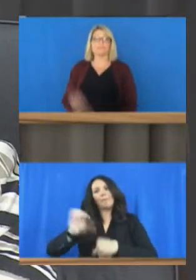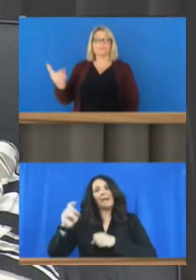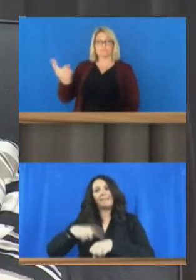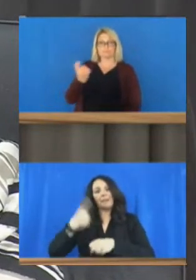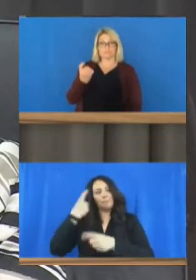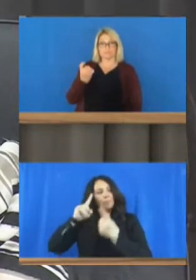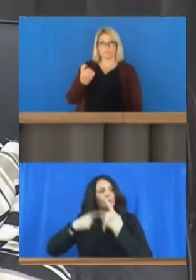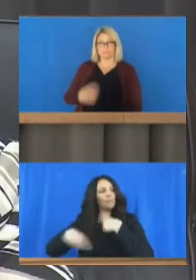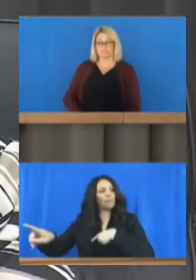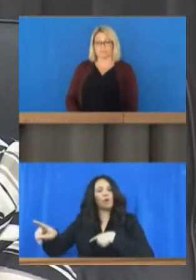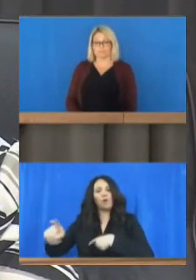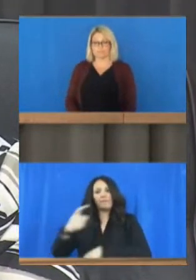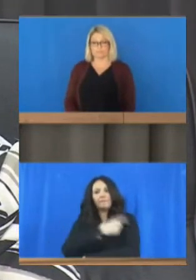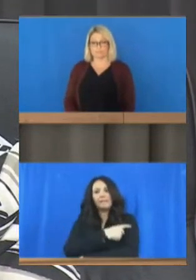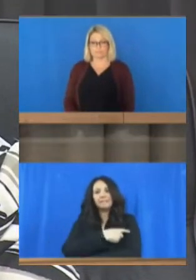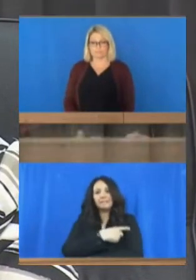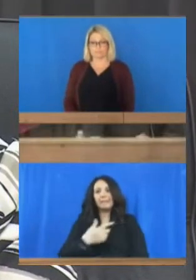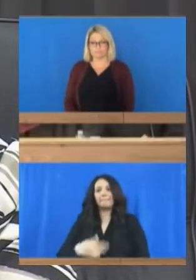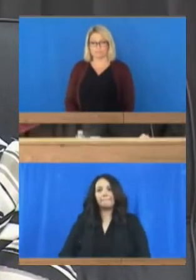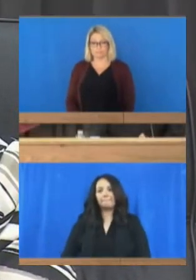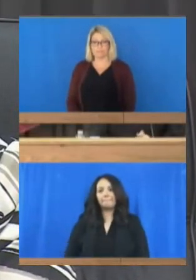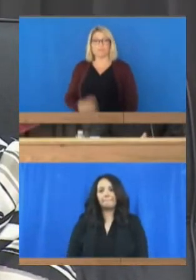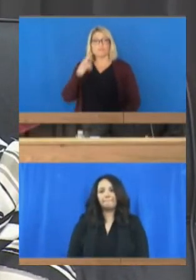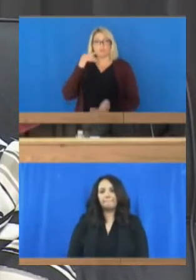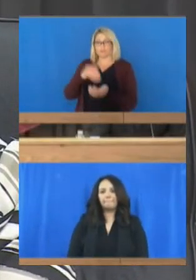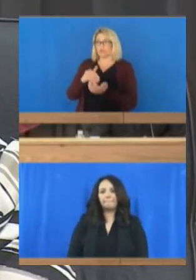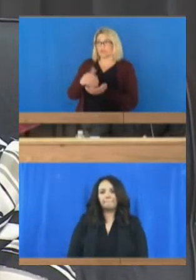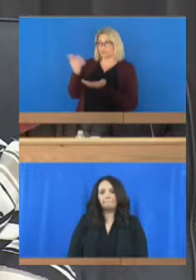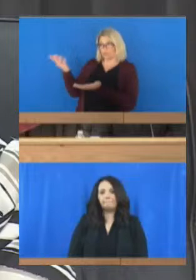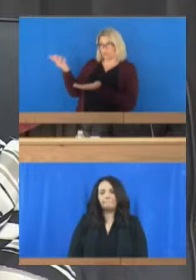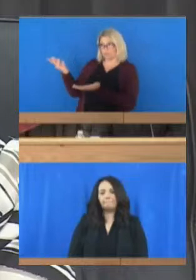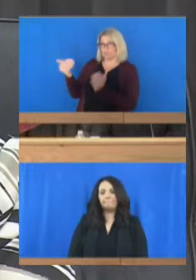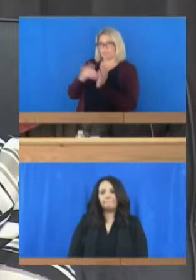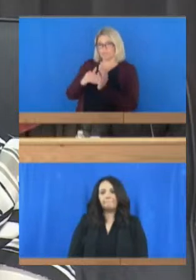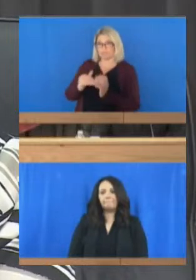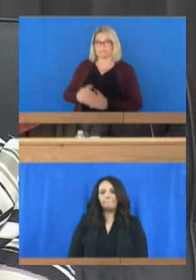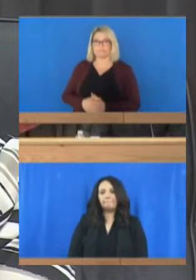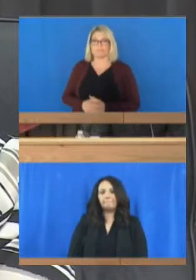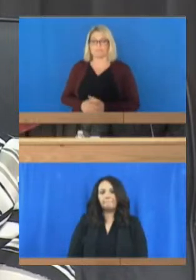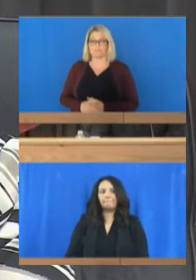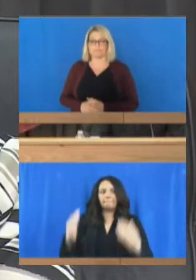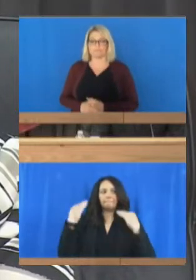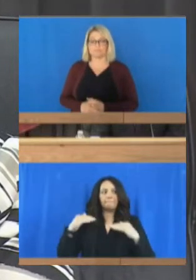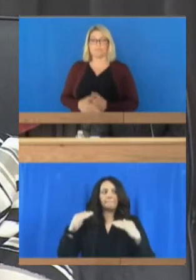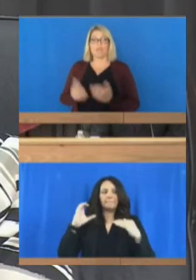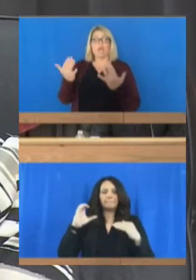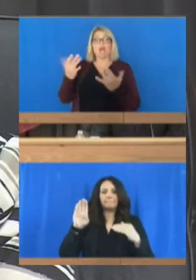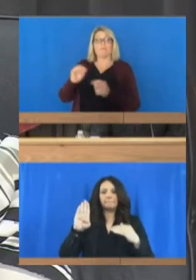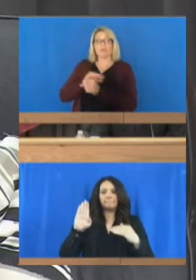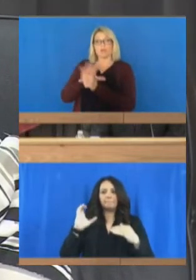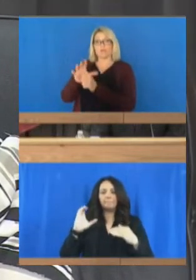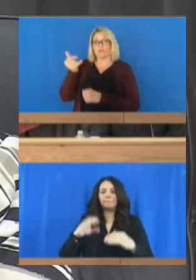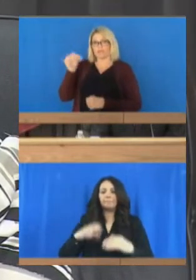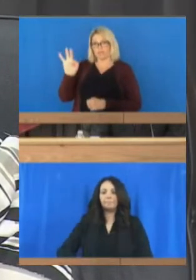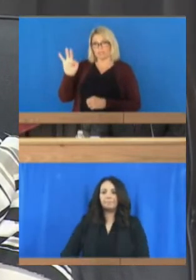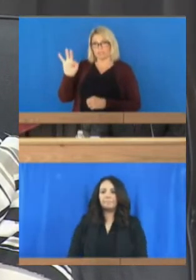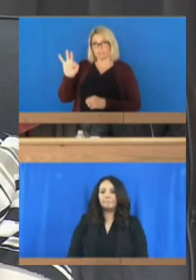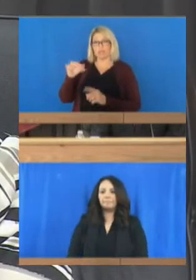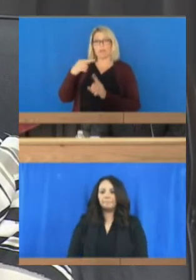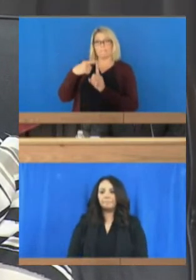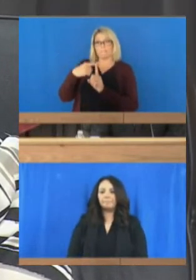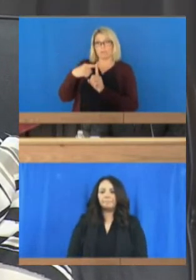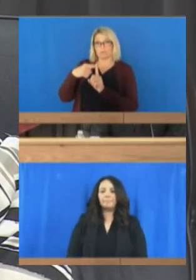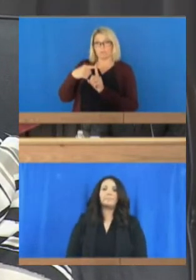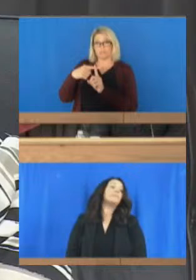New Brunswickers who are isolating in other provinces right now. I don't actually have that information, but I'll try to get it for you, Bobby Jean.